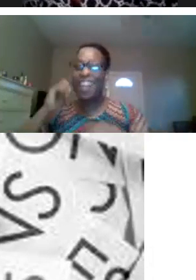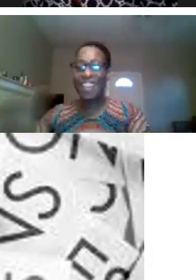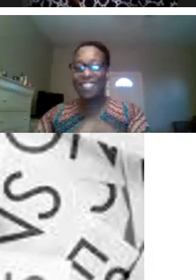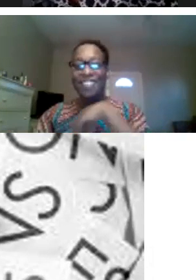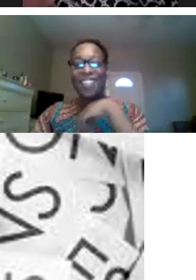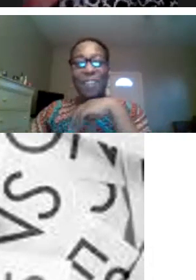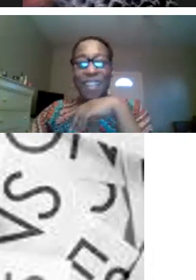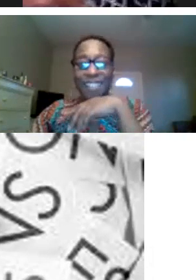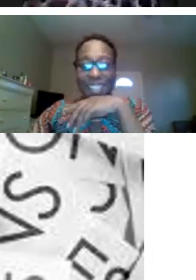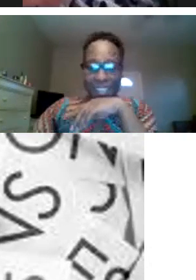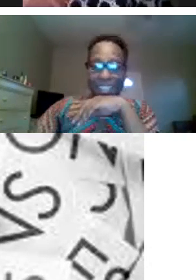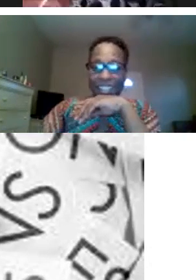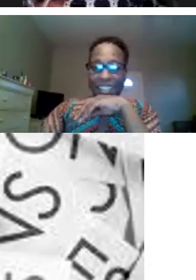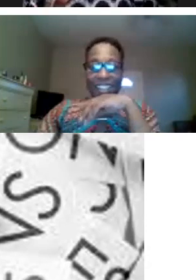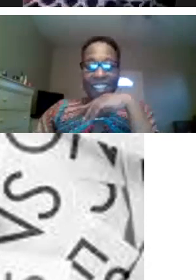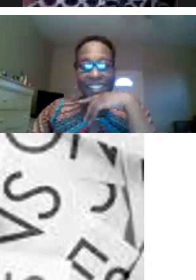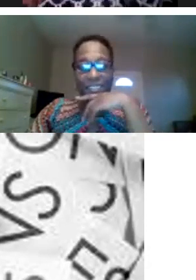there. I got you. Makes sense.